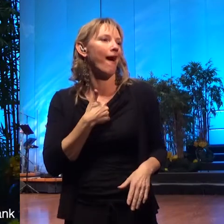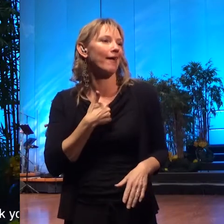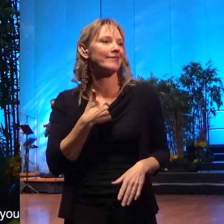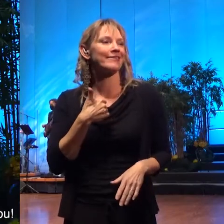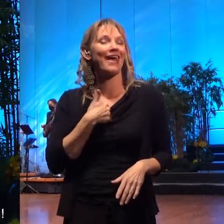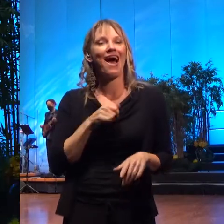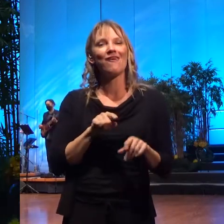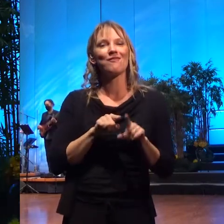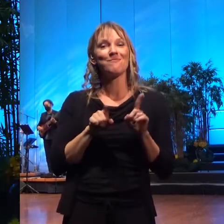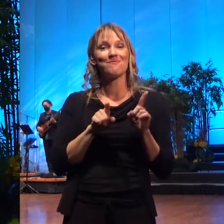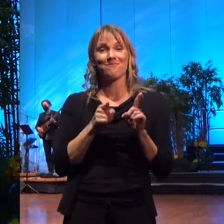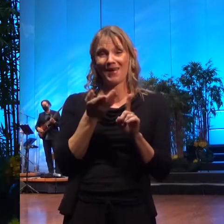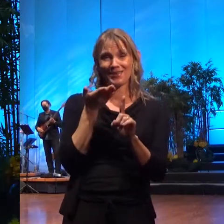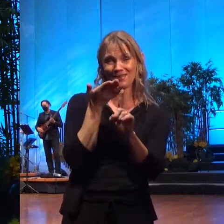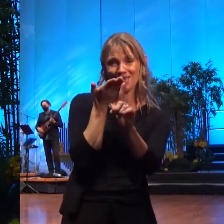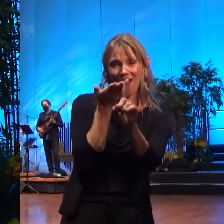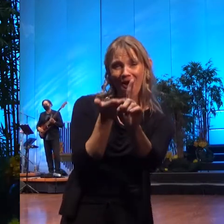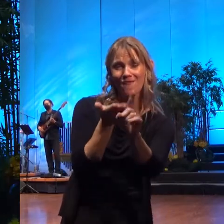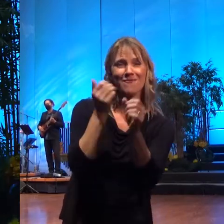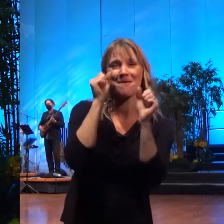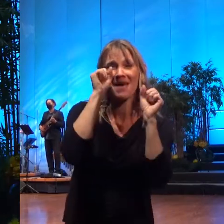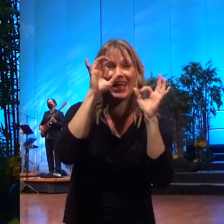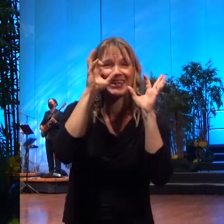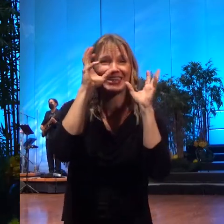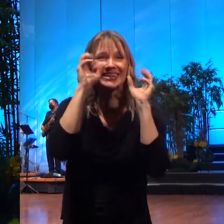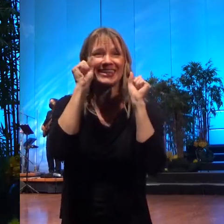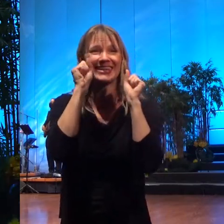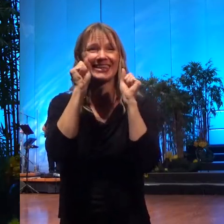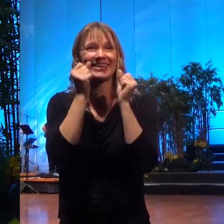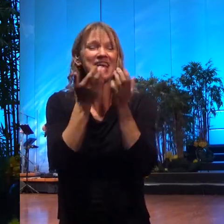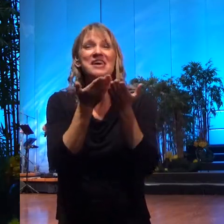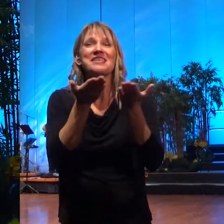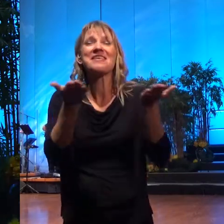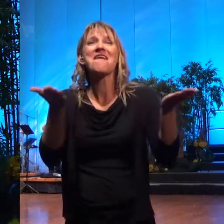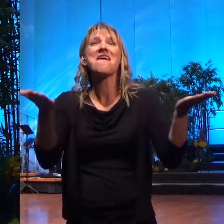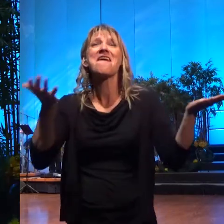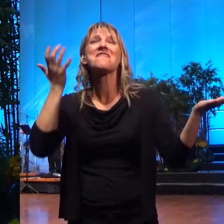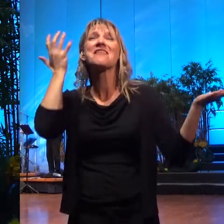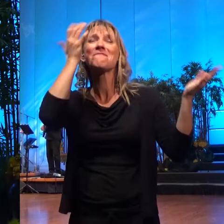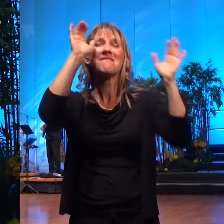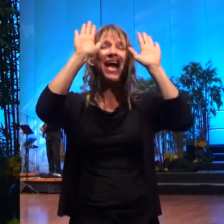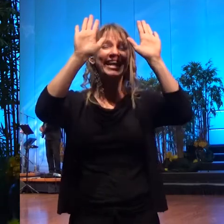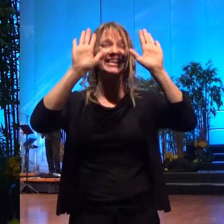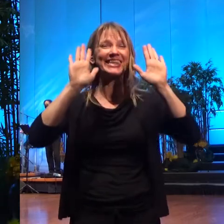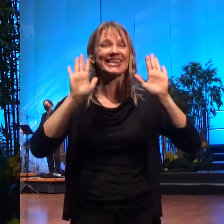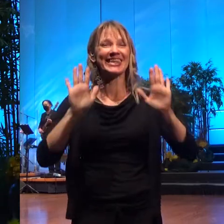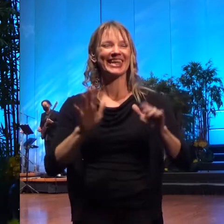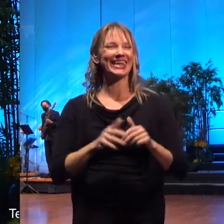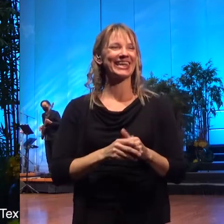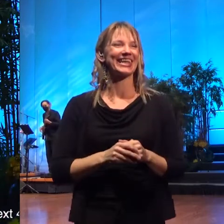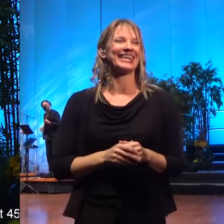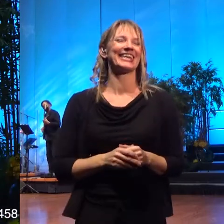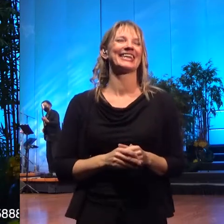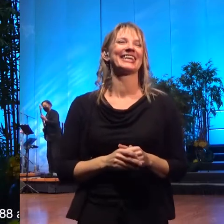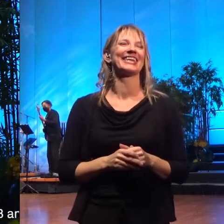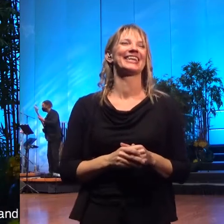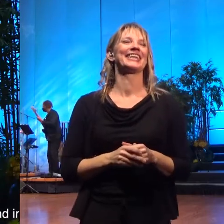bad myself, but you're amazing. You're amazing.